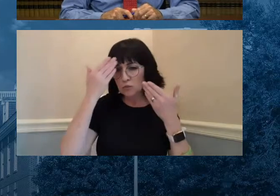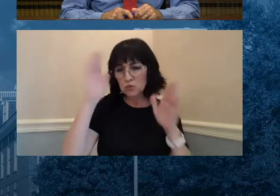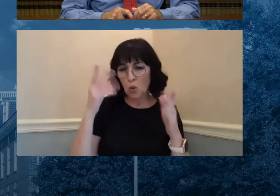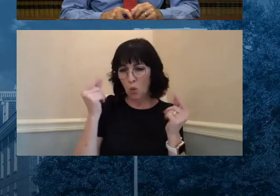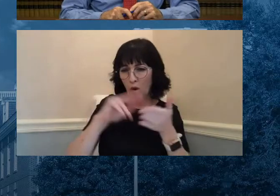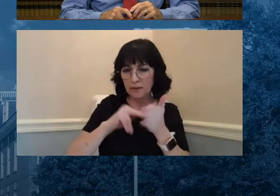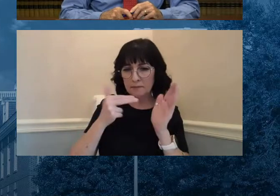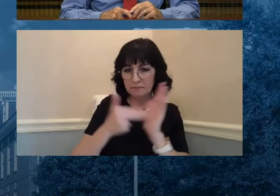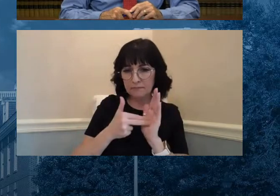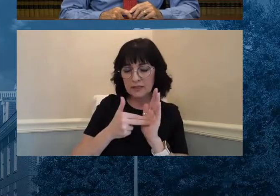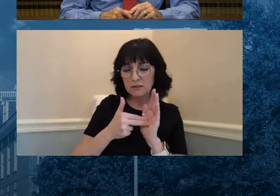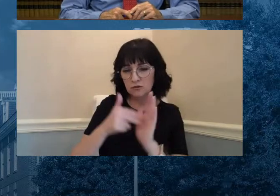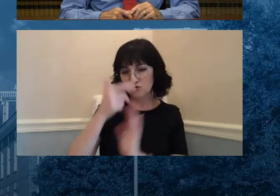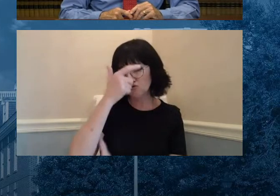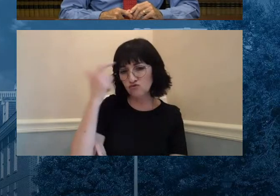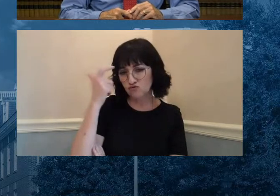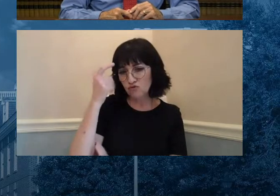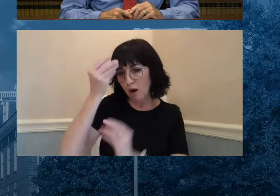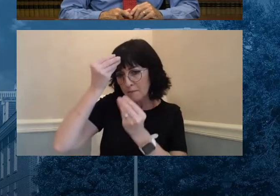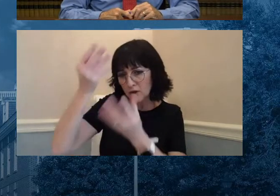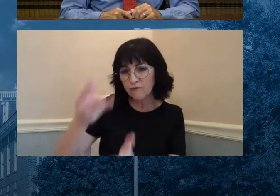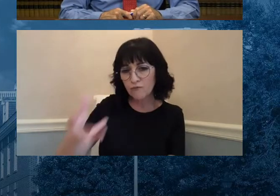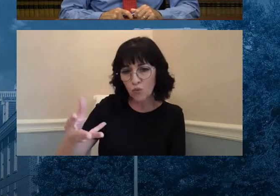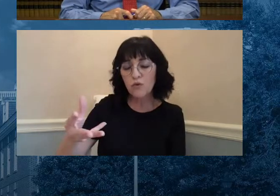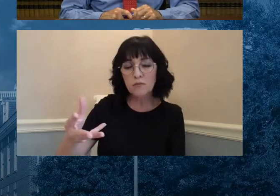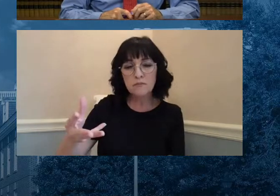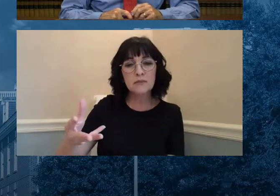services. And so if you want to submit your